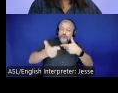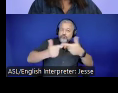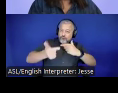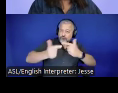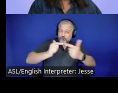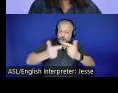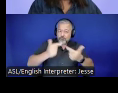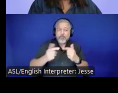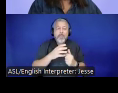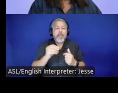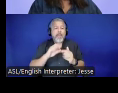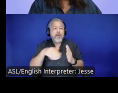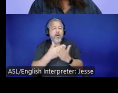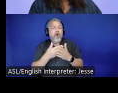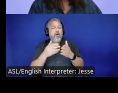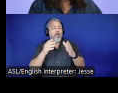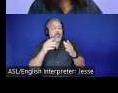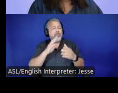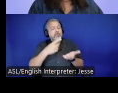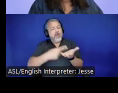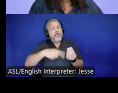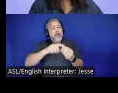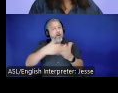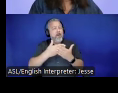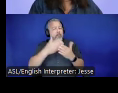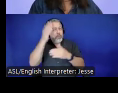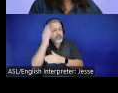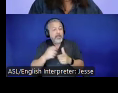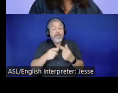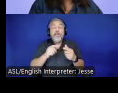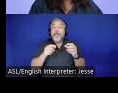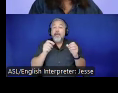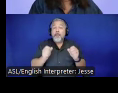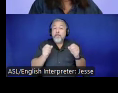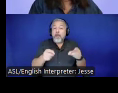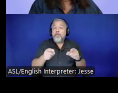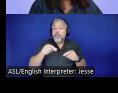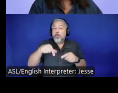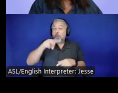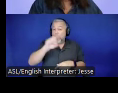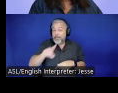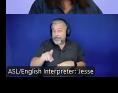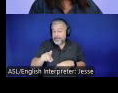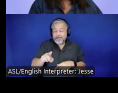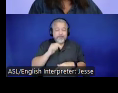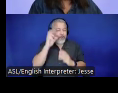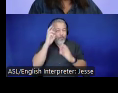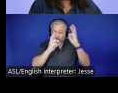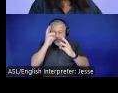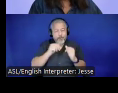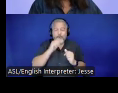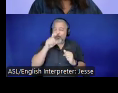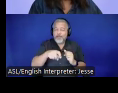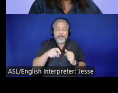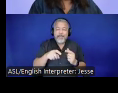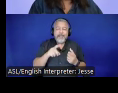have a little bit of a pop quiz, do something a little fun at the end. No worries, you're not going to be needing to call out. We can put it